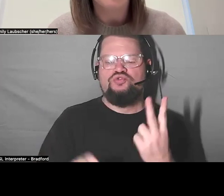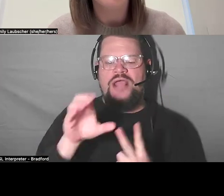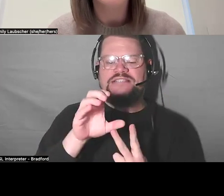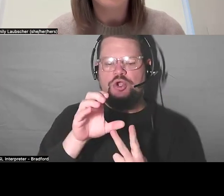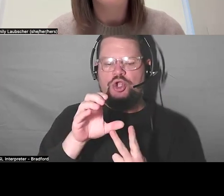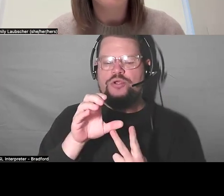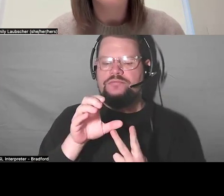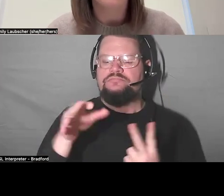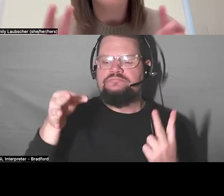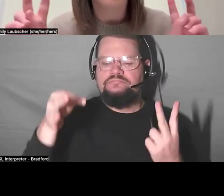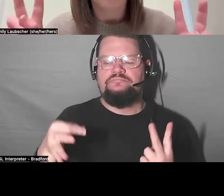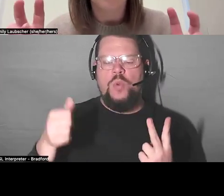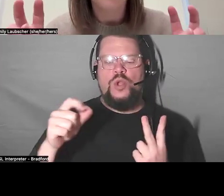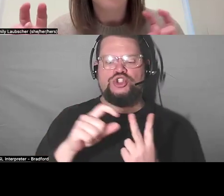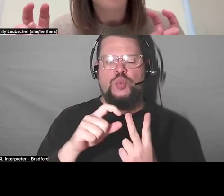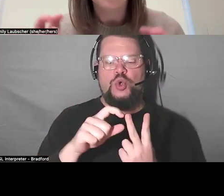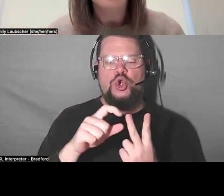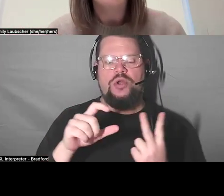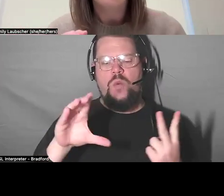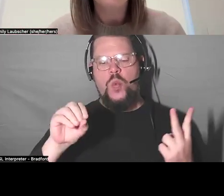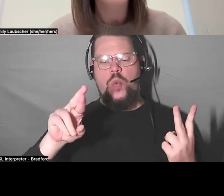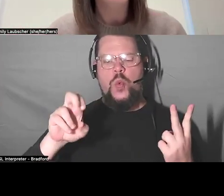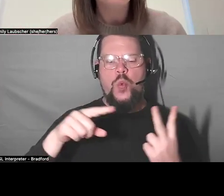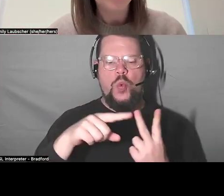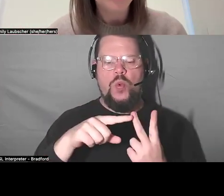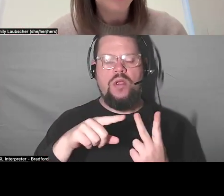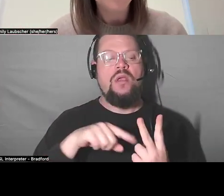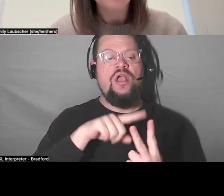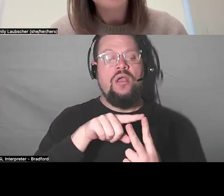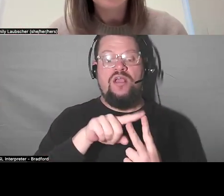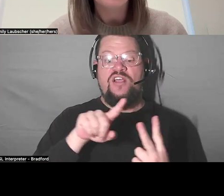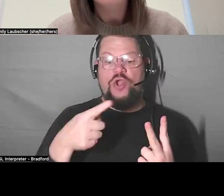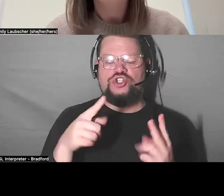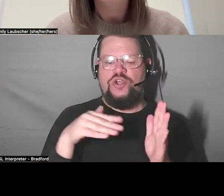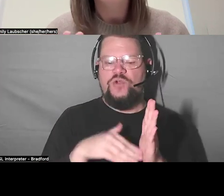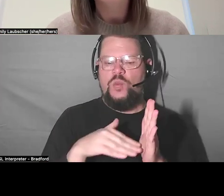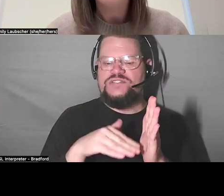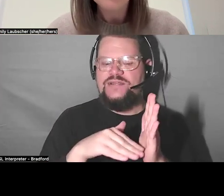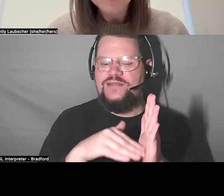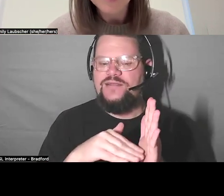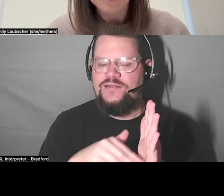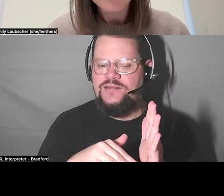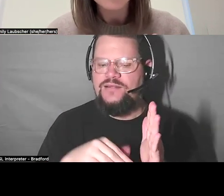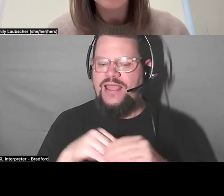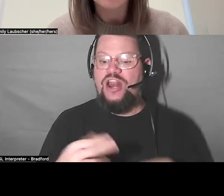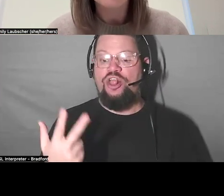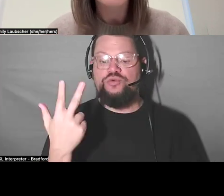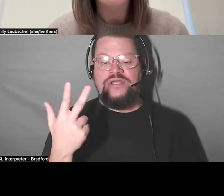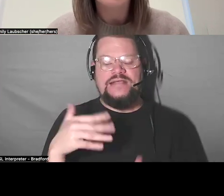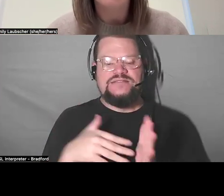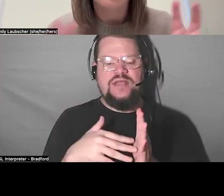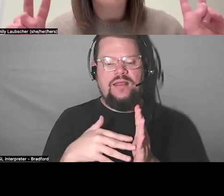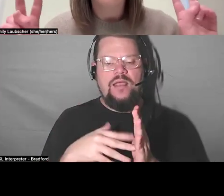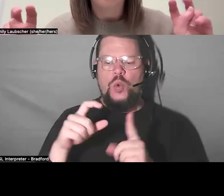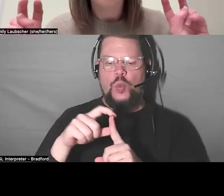language samples got to be considered core. The first was frequency. So, in 3 of the studies, words